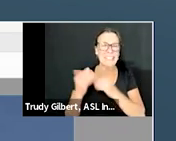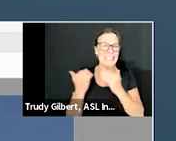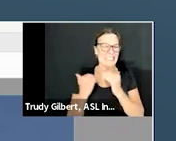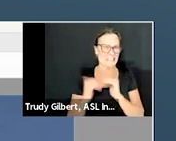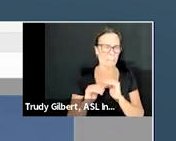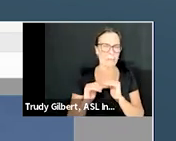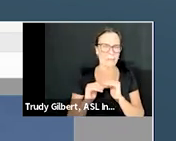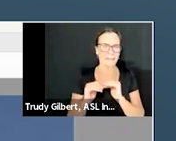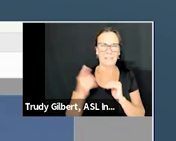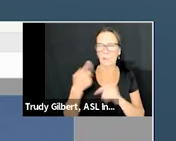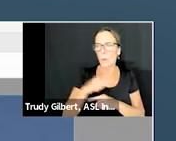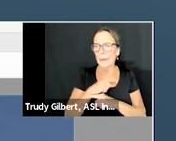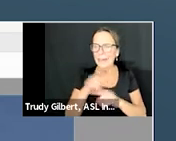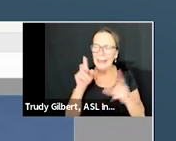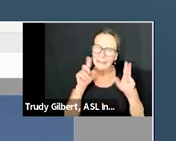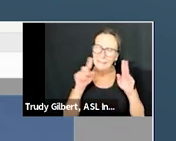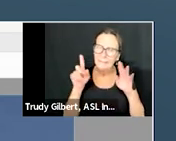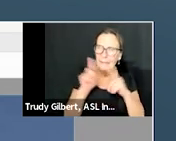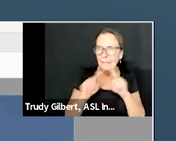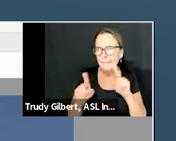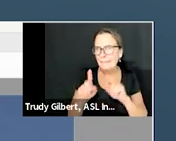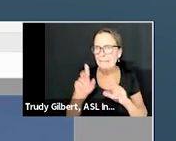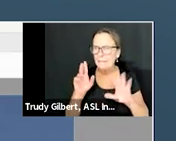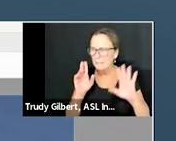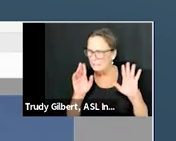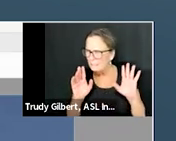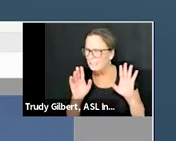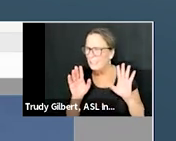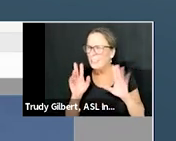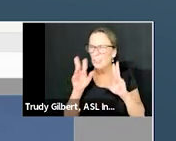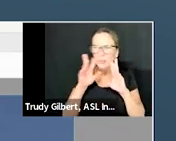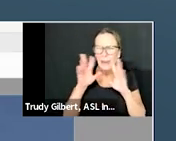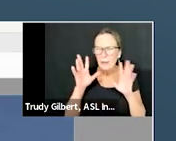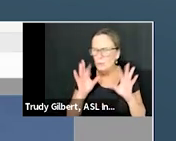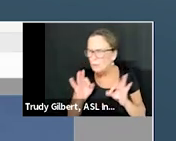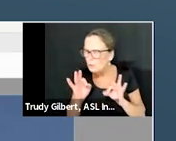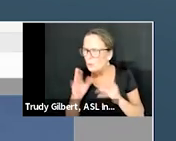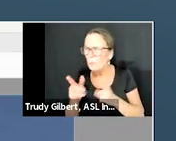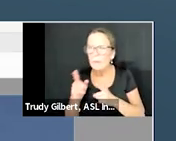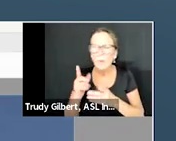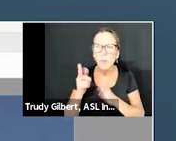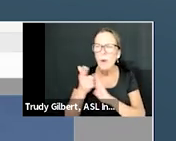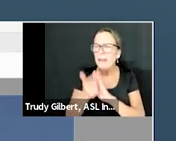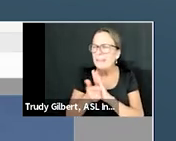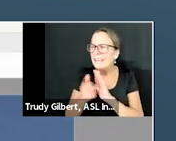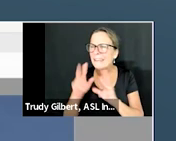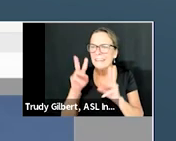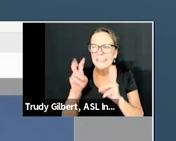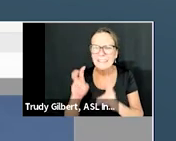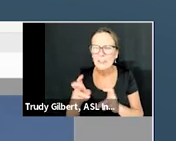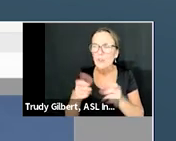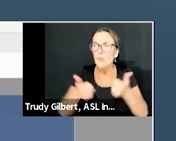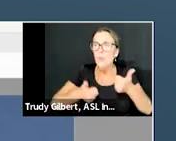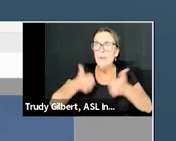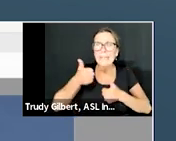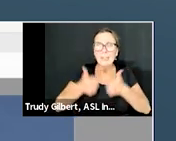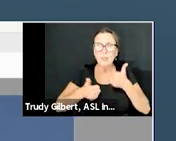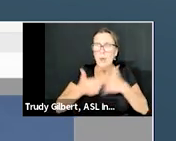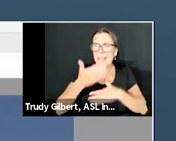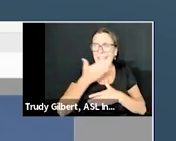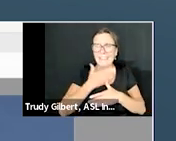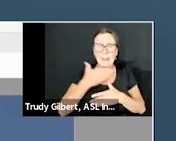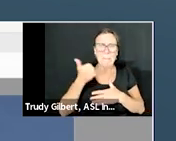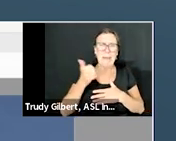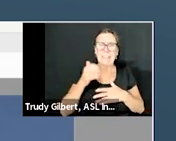setting process and determine what legal issues would be the best use of our resources.